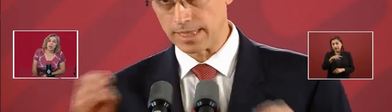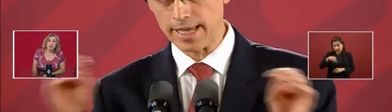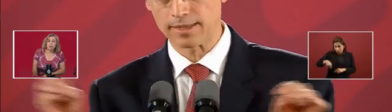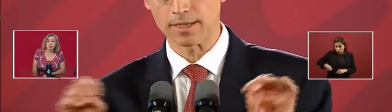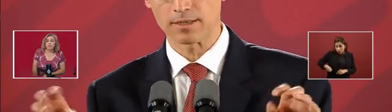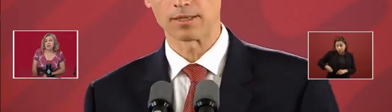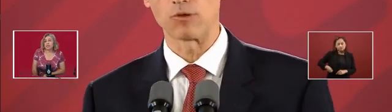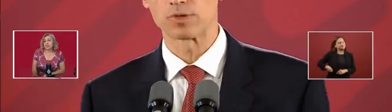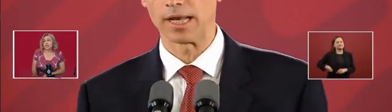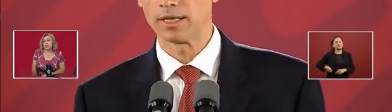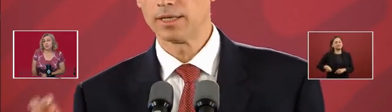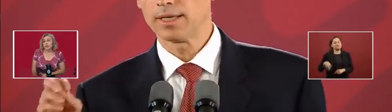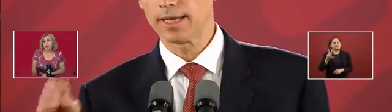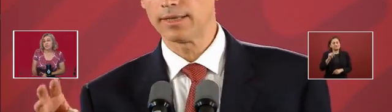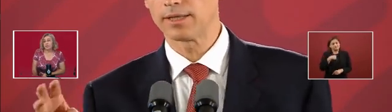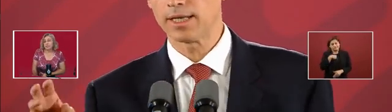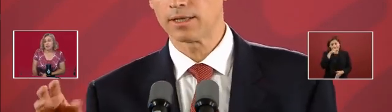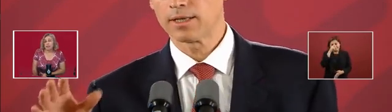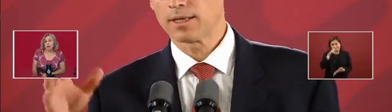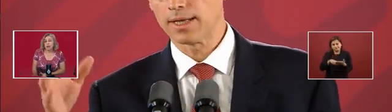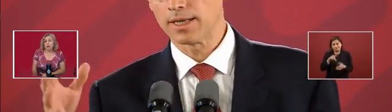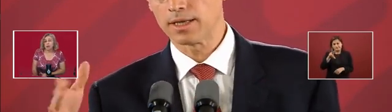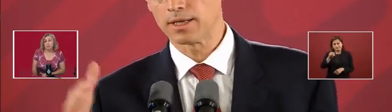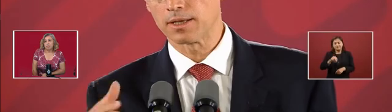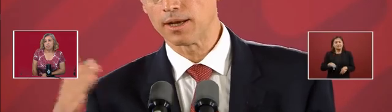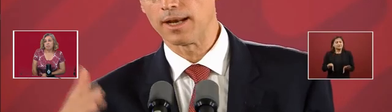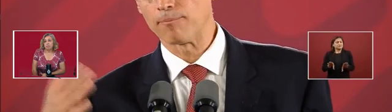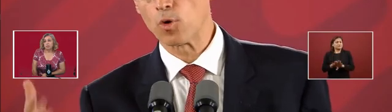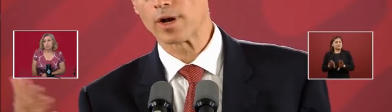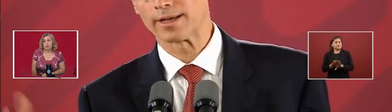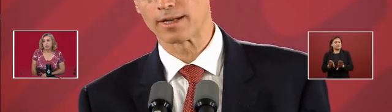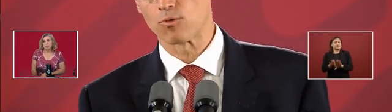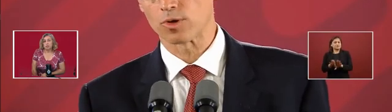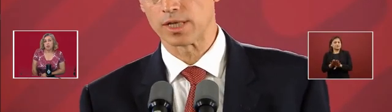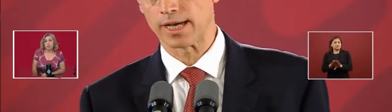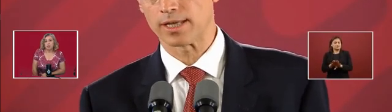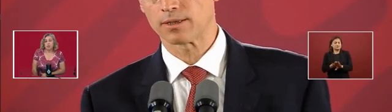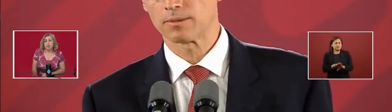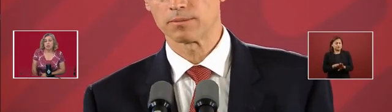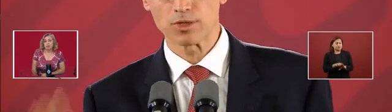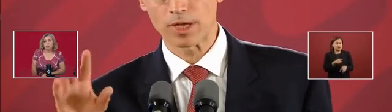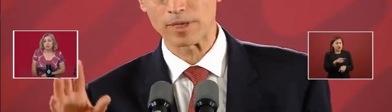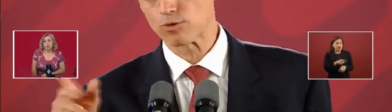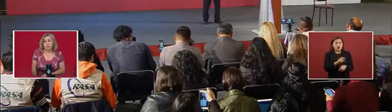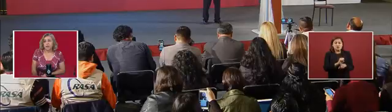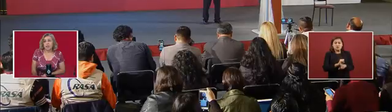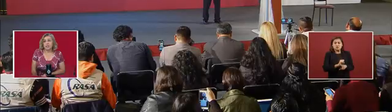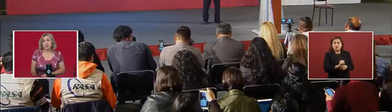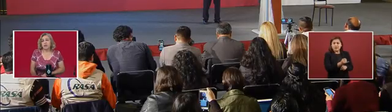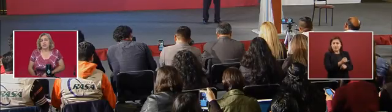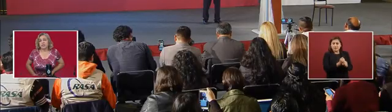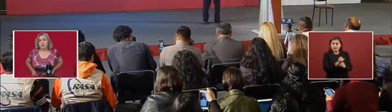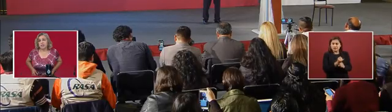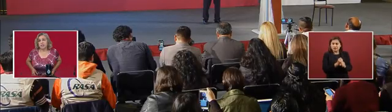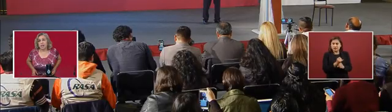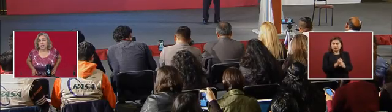what has to do with our general strategy of optimization of the the purchase